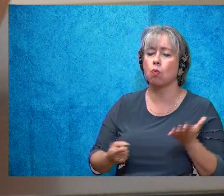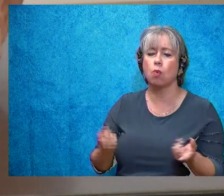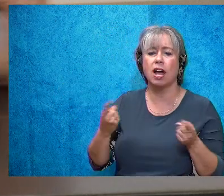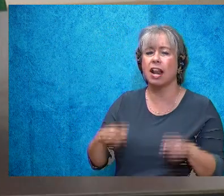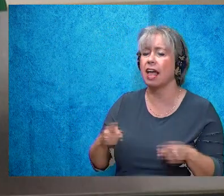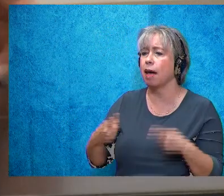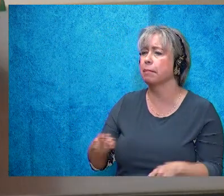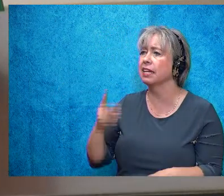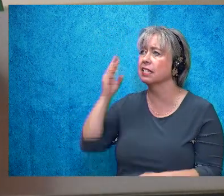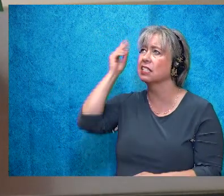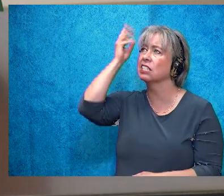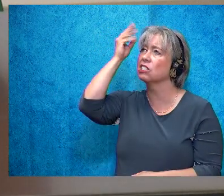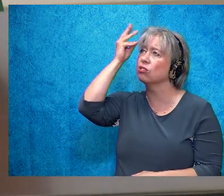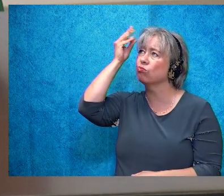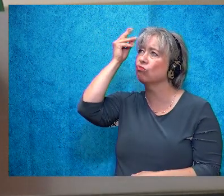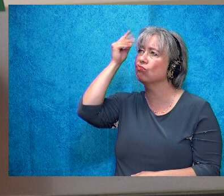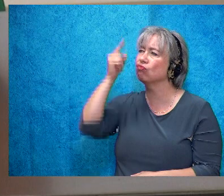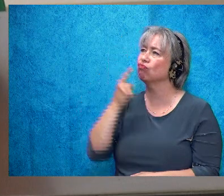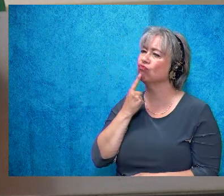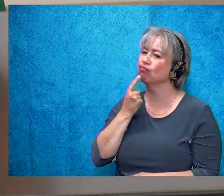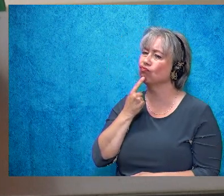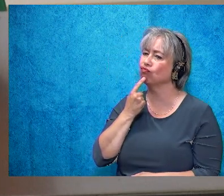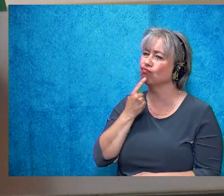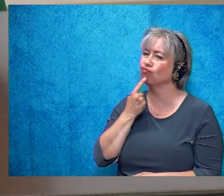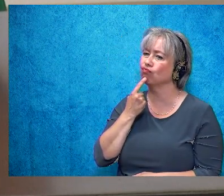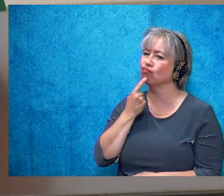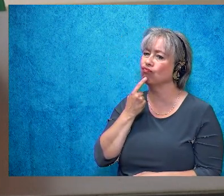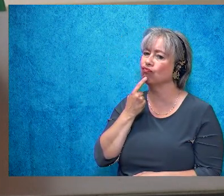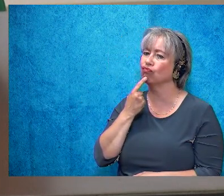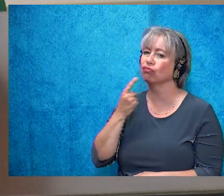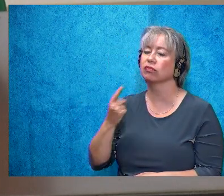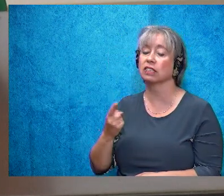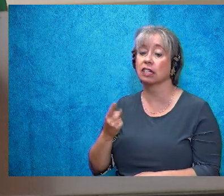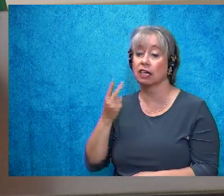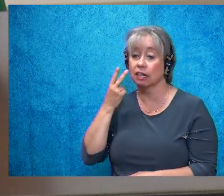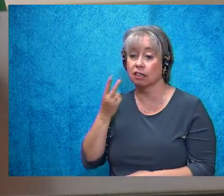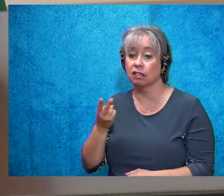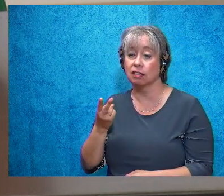Would one ball go off to the side? I don't know. Let's see what happens.